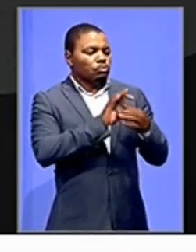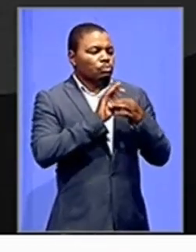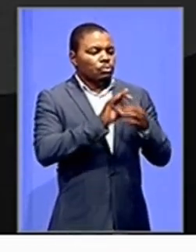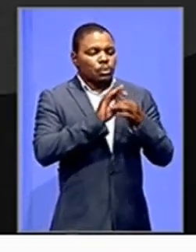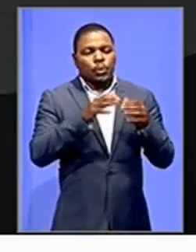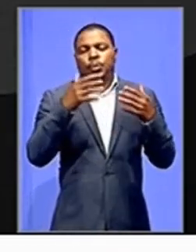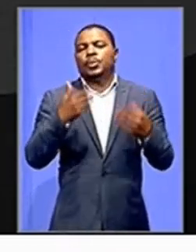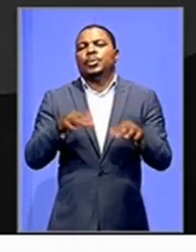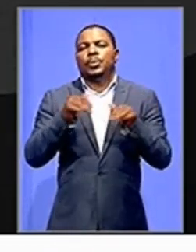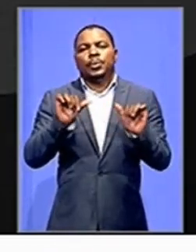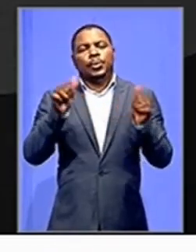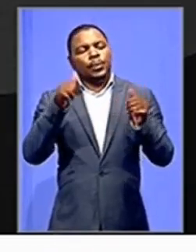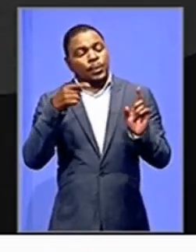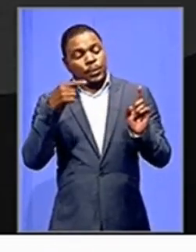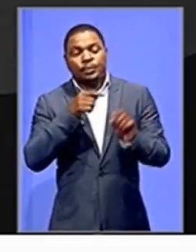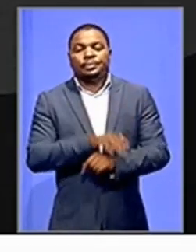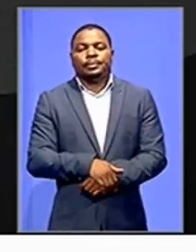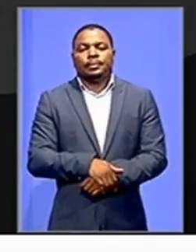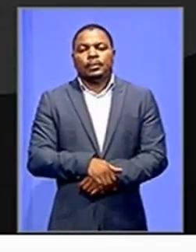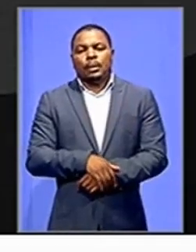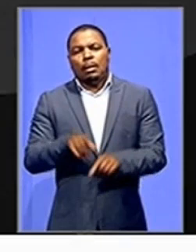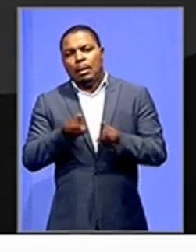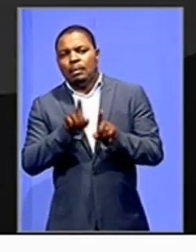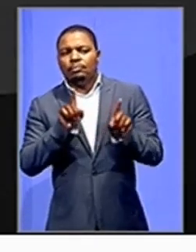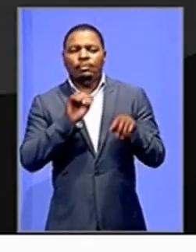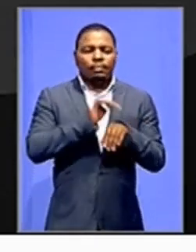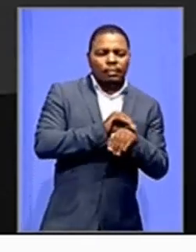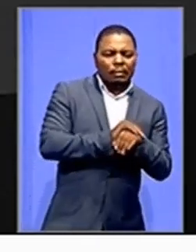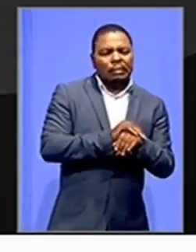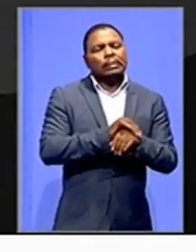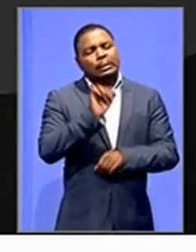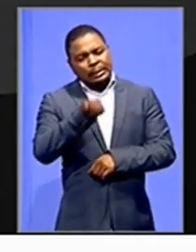kotlolo ho no sena ntho ya hore ke motswalle wa ka empa